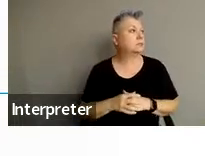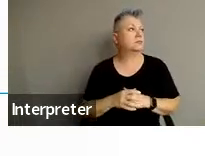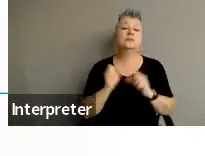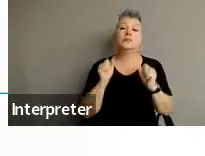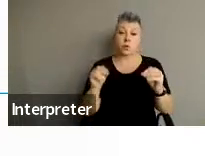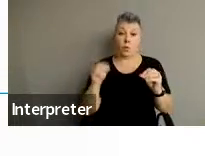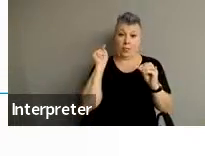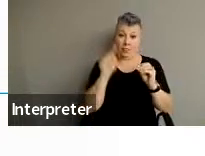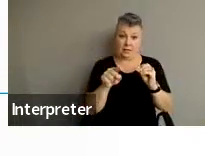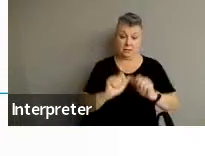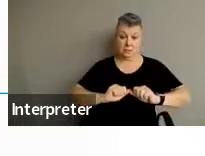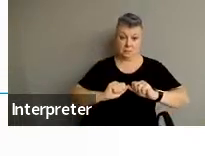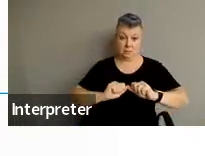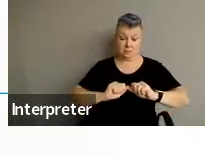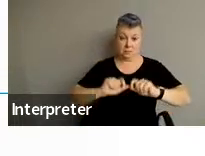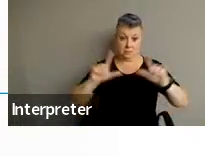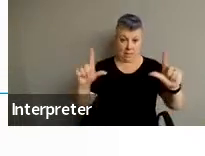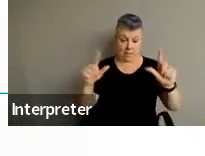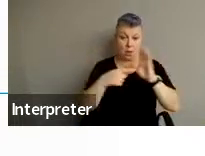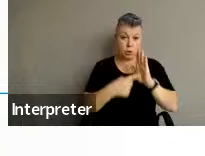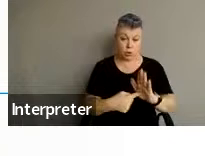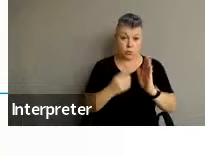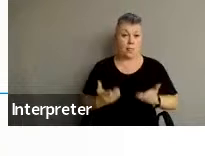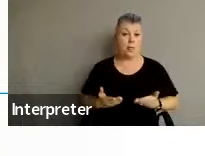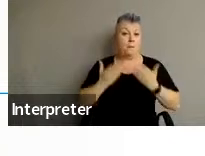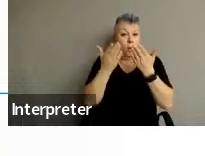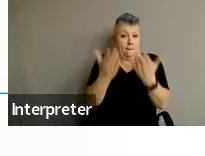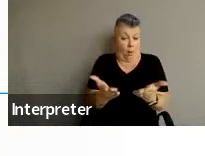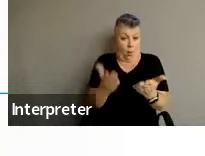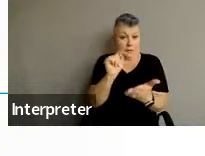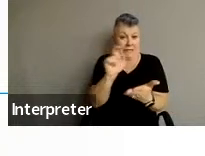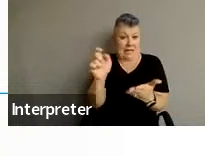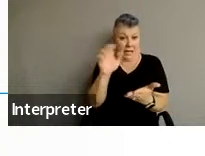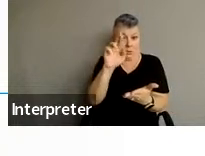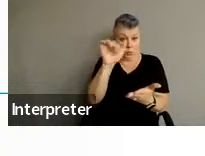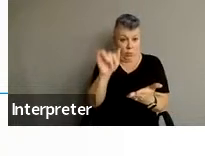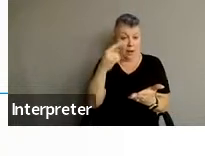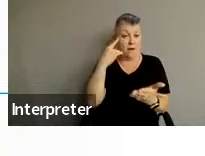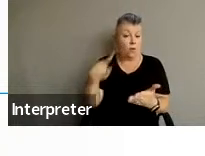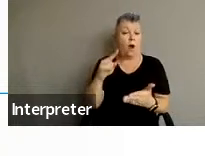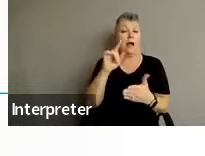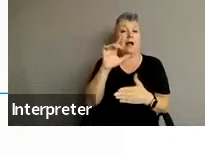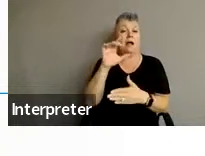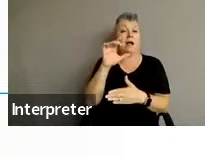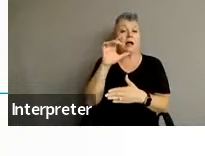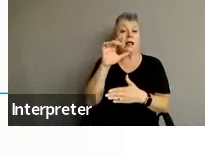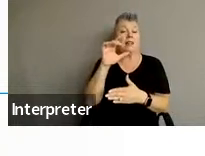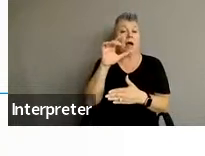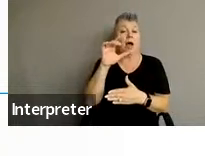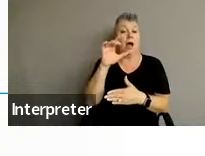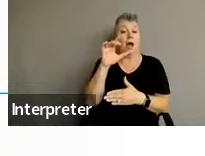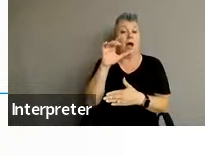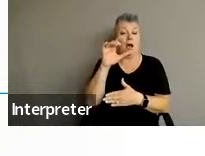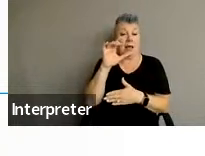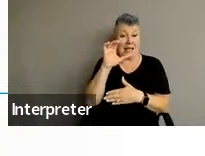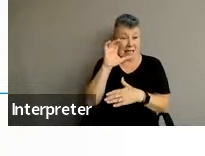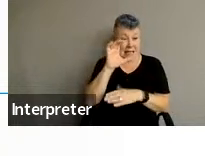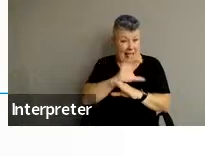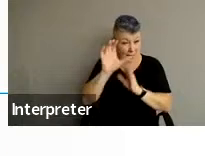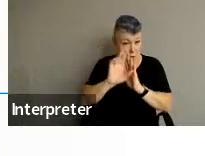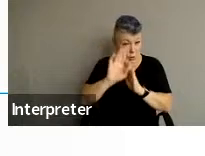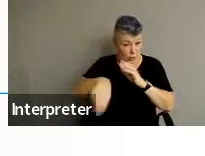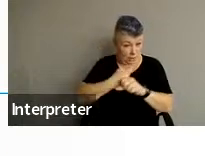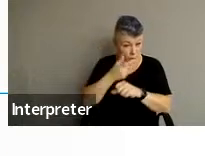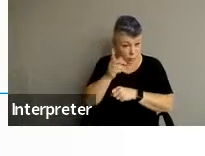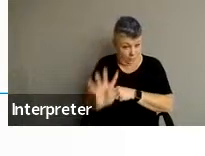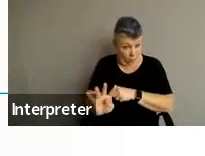So this slide shows our proposed tax rate for calendar year 2024 for fiscal year 25 for school district. And it